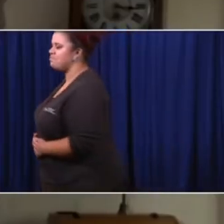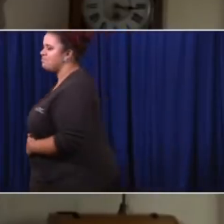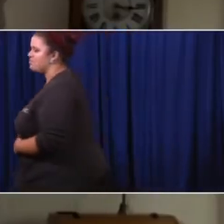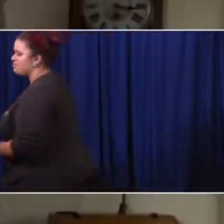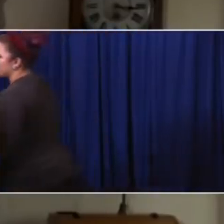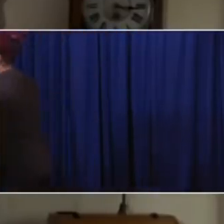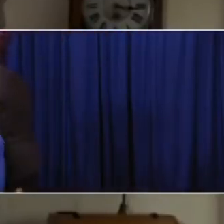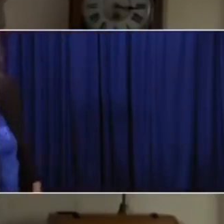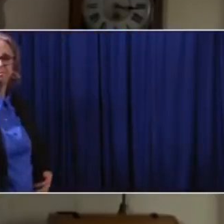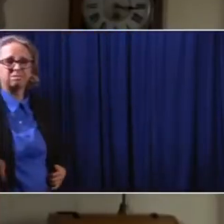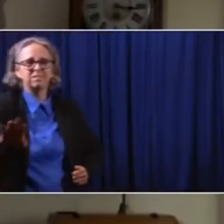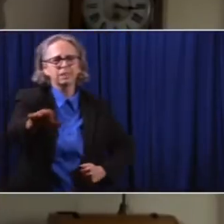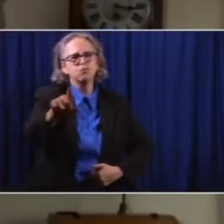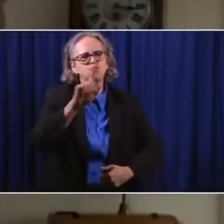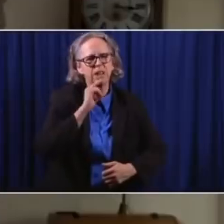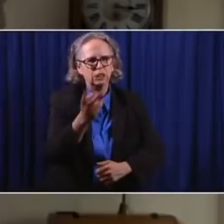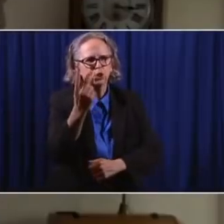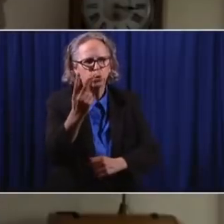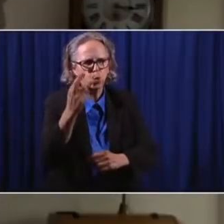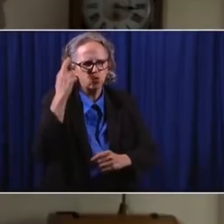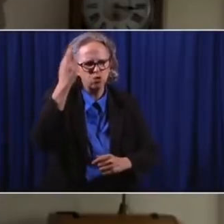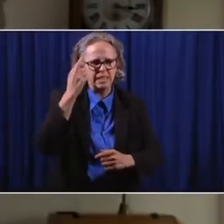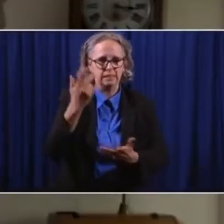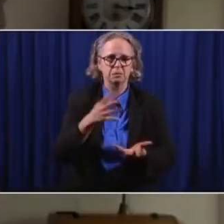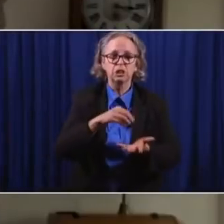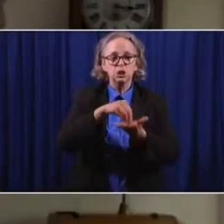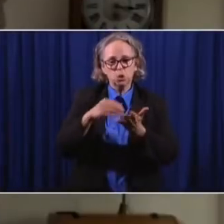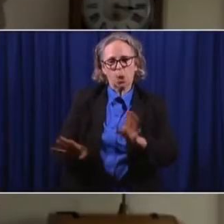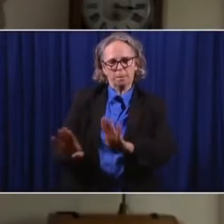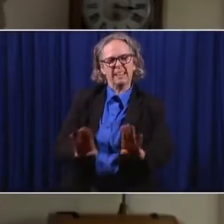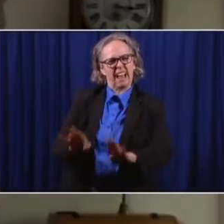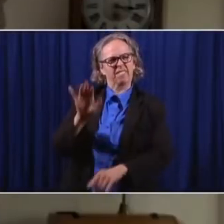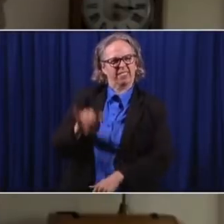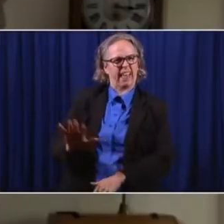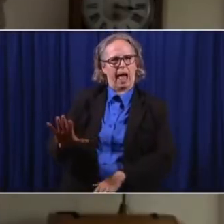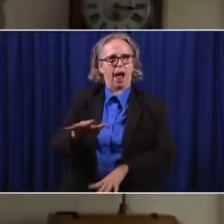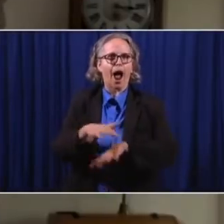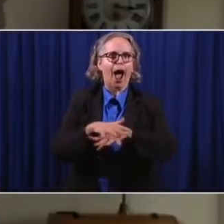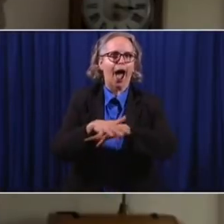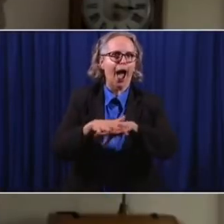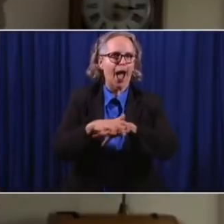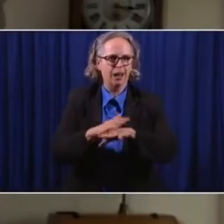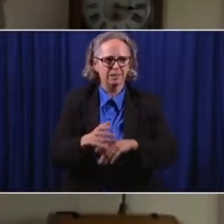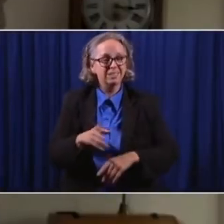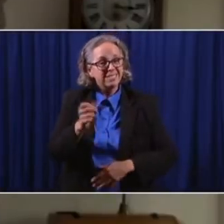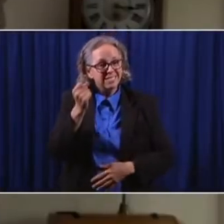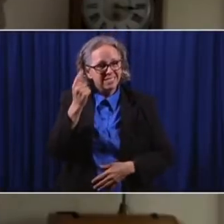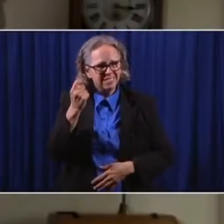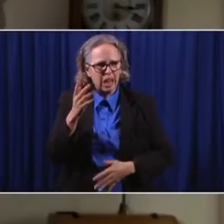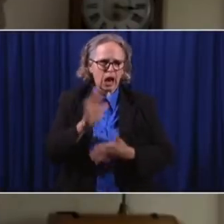college students are getting together, and experience in college for most people, it's a